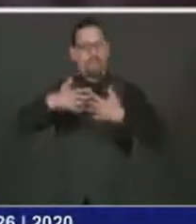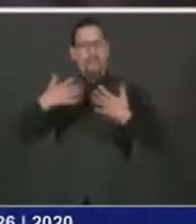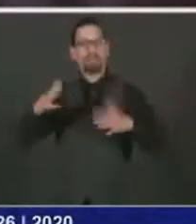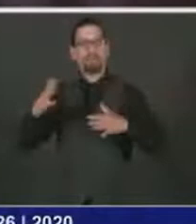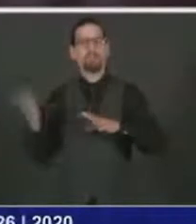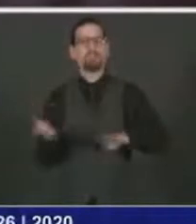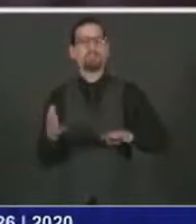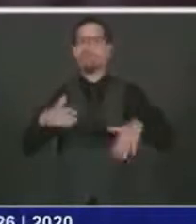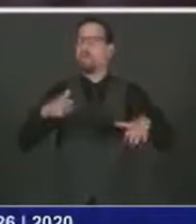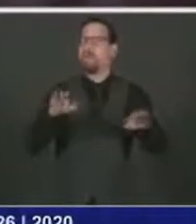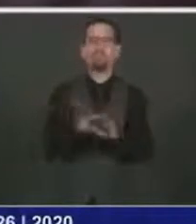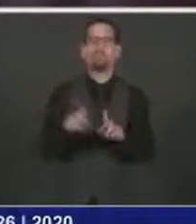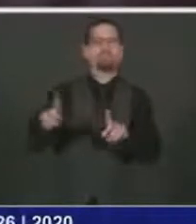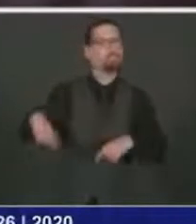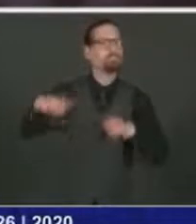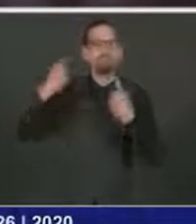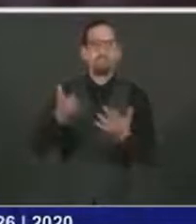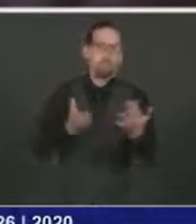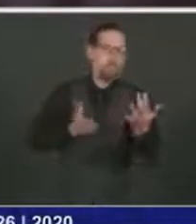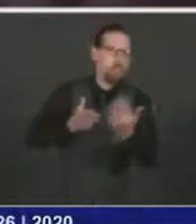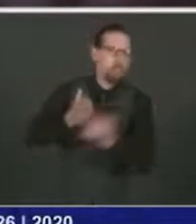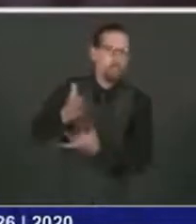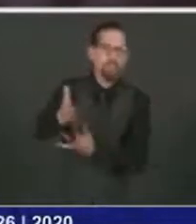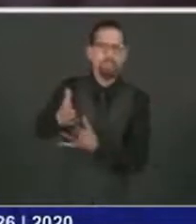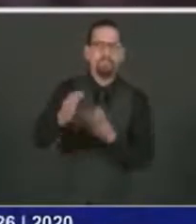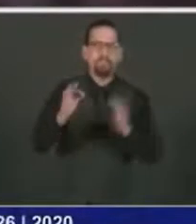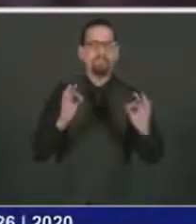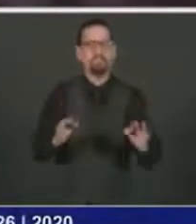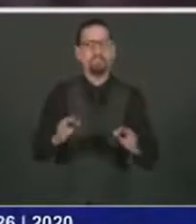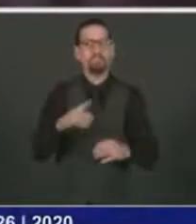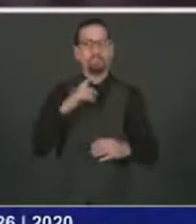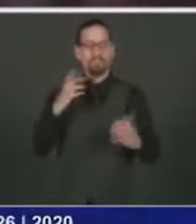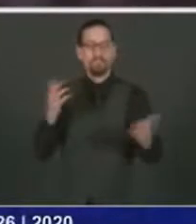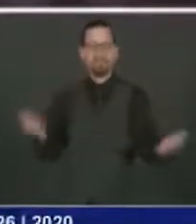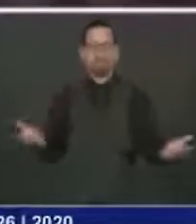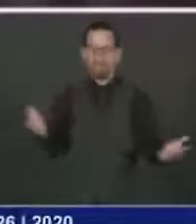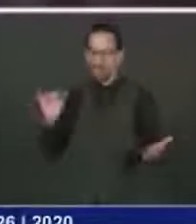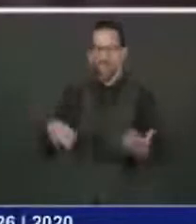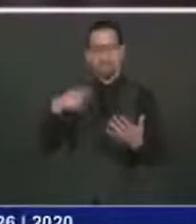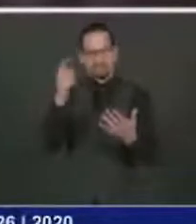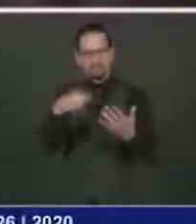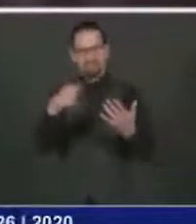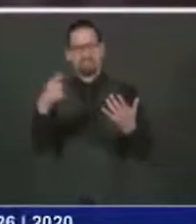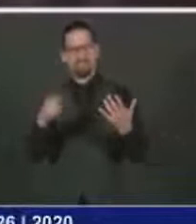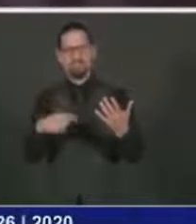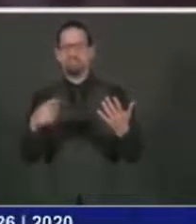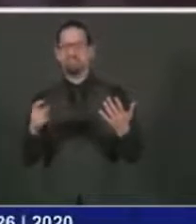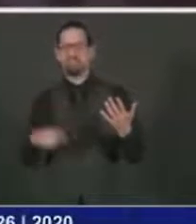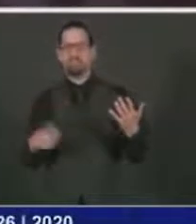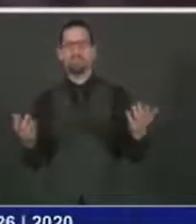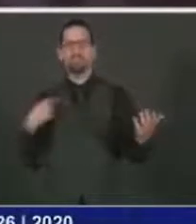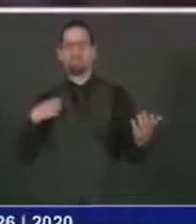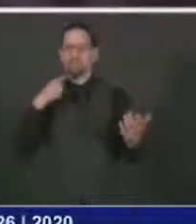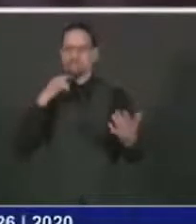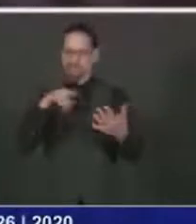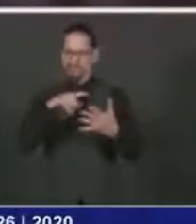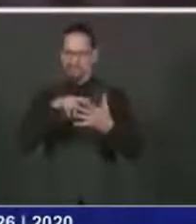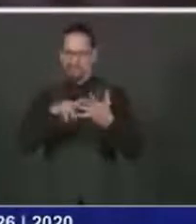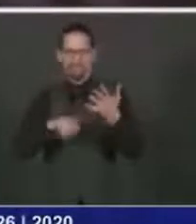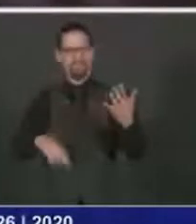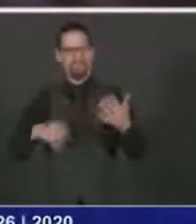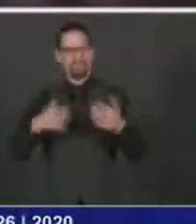outbreak. So yes, I mean, I would say this formula that Rhode Island